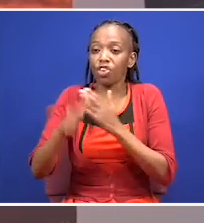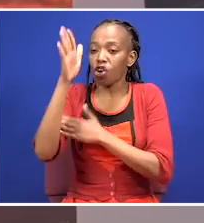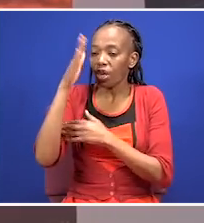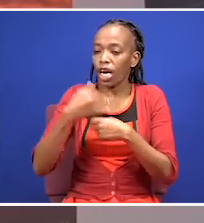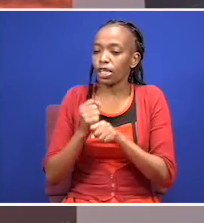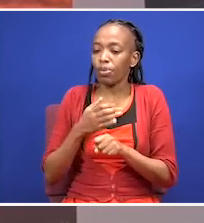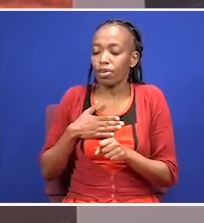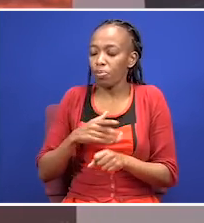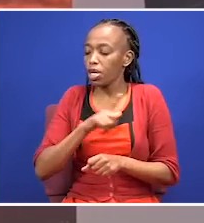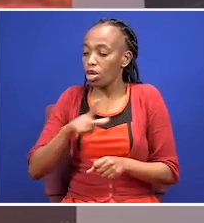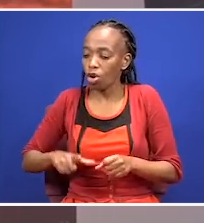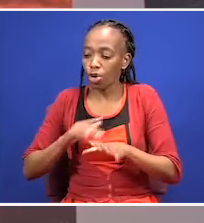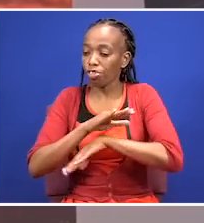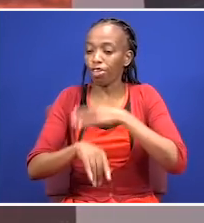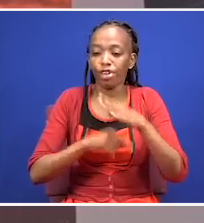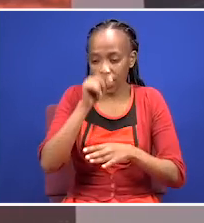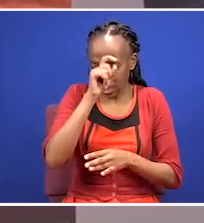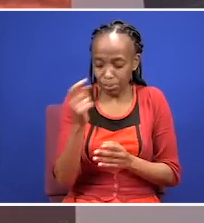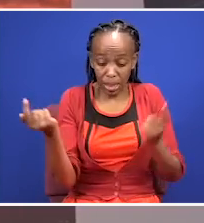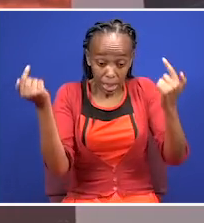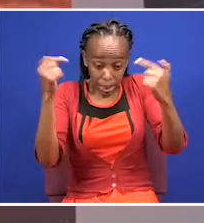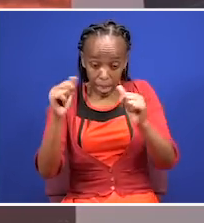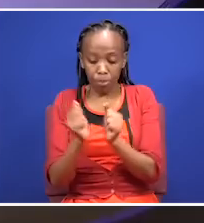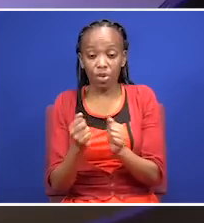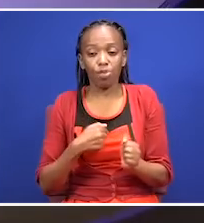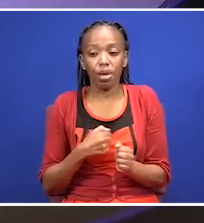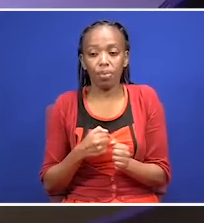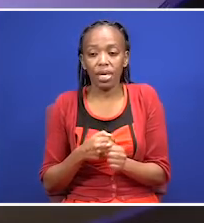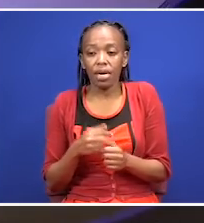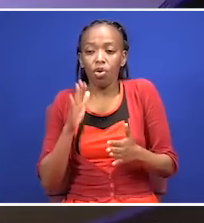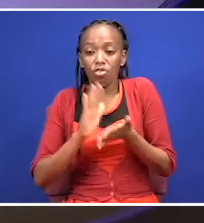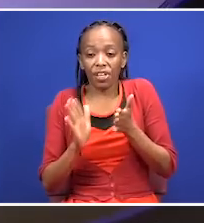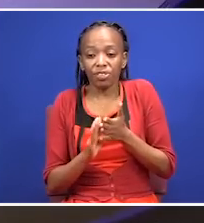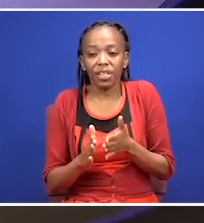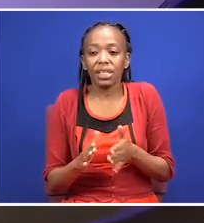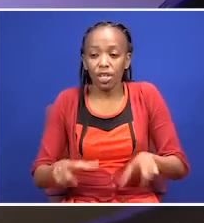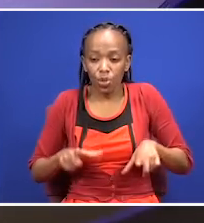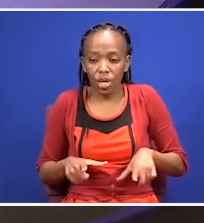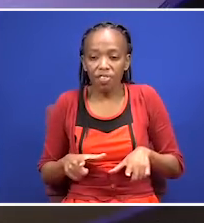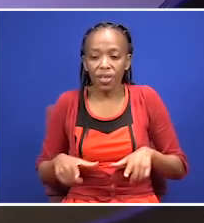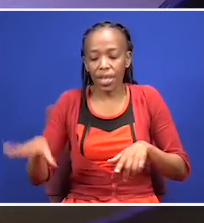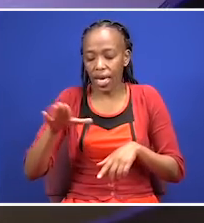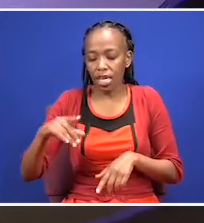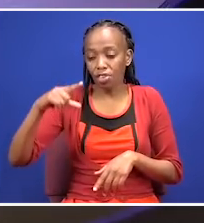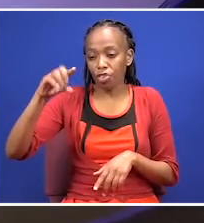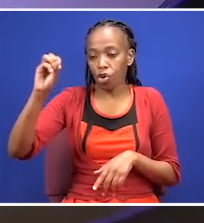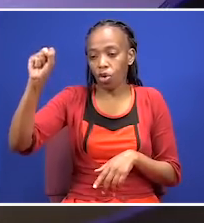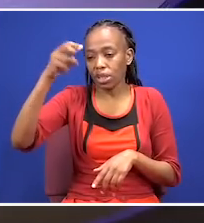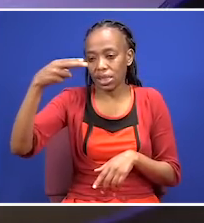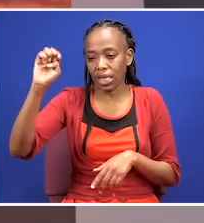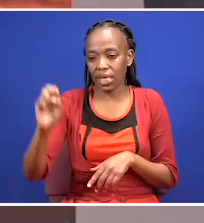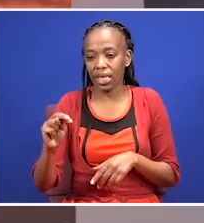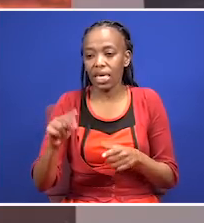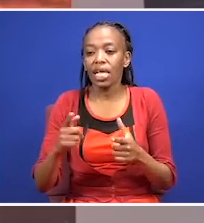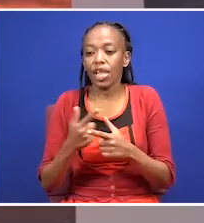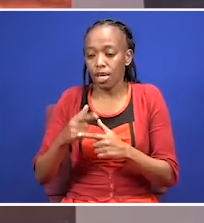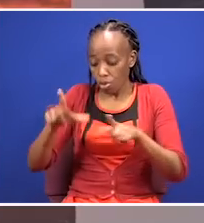has made me lord of all egypt come down to me do not tarry you shall dwell in the land of goshen and